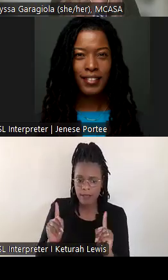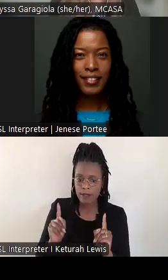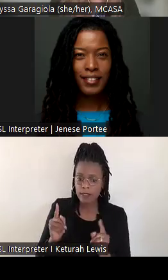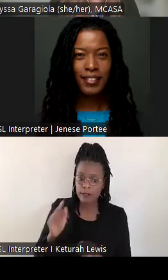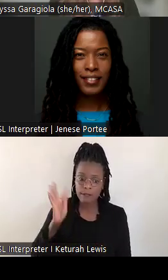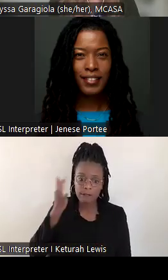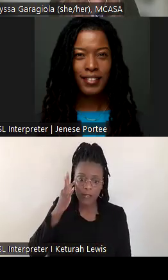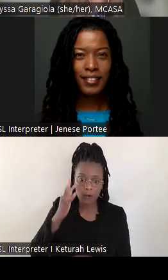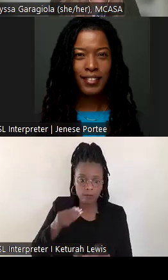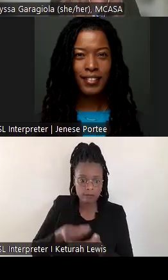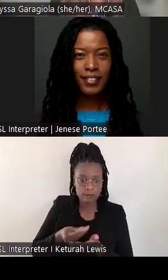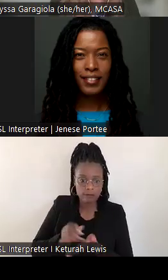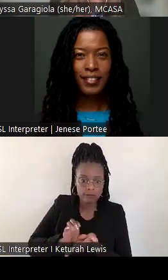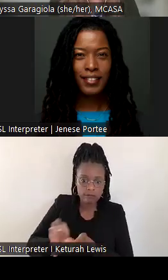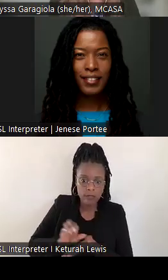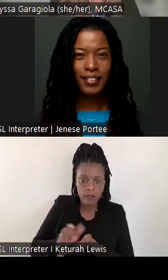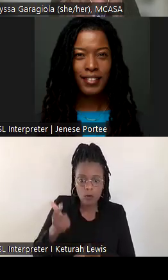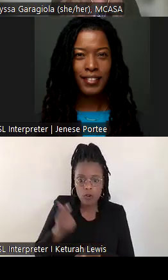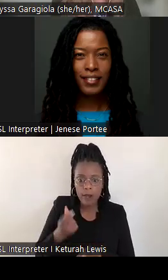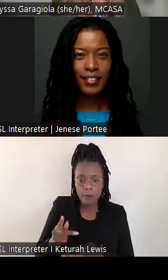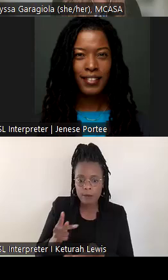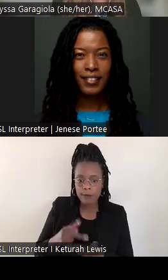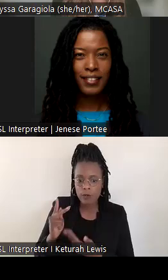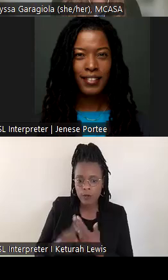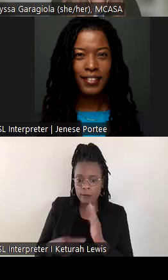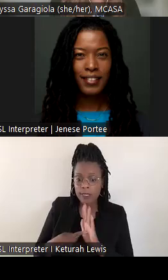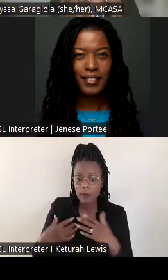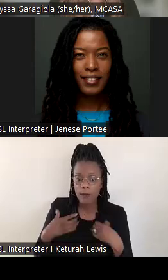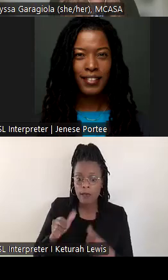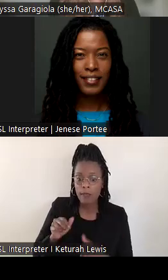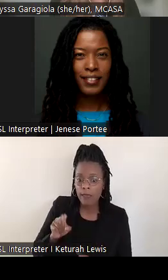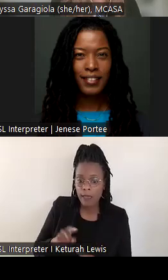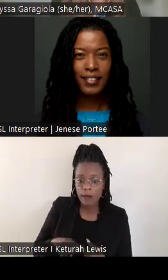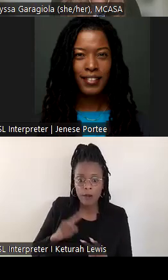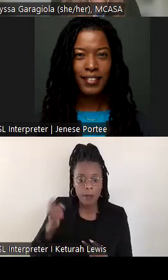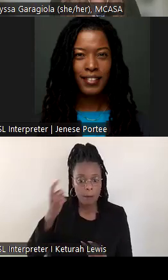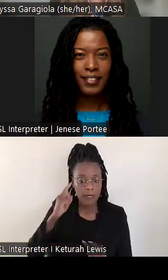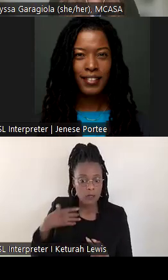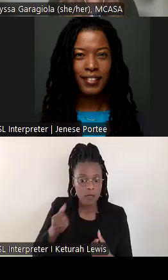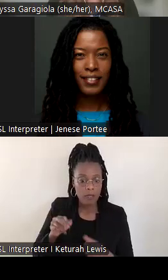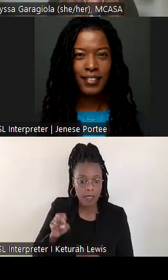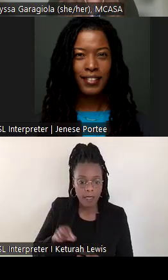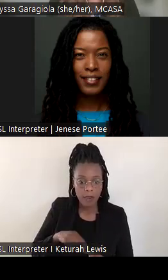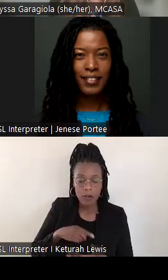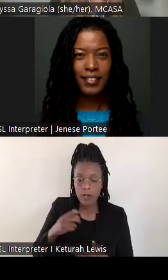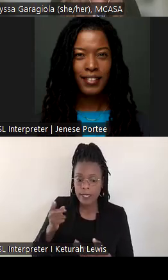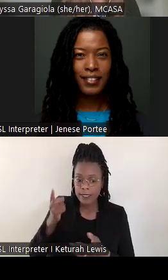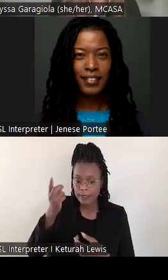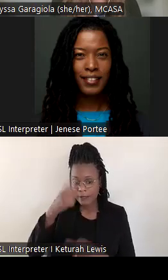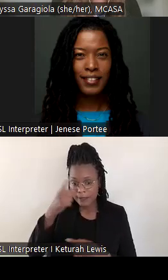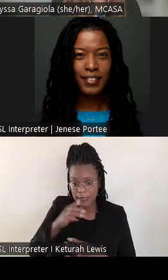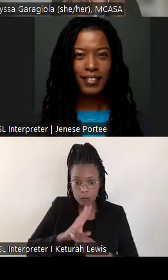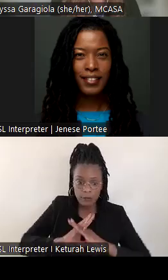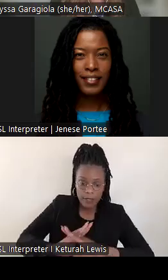as healthcare, mental health care, disease prevention, crime prevention, or investigation